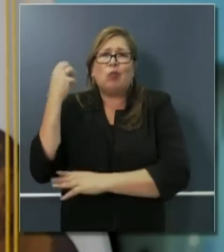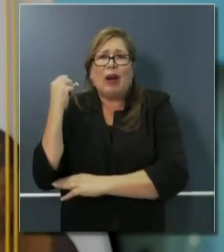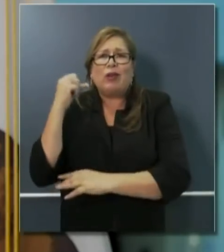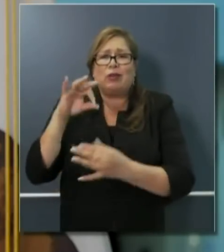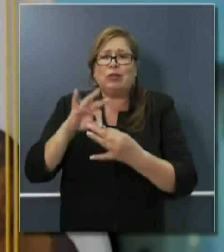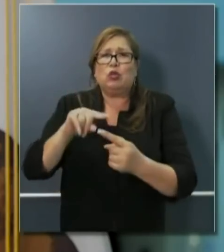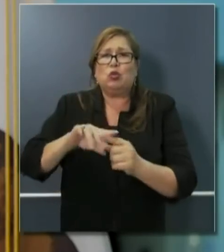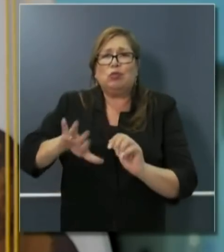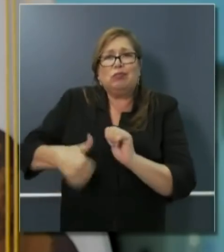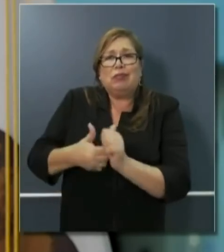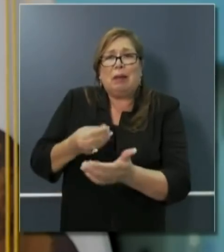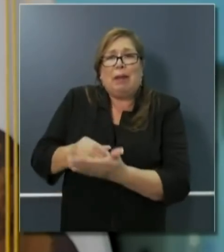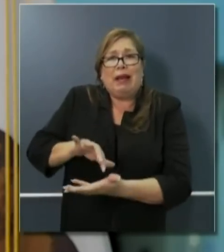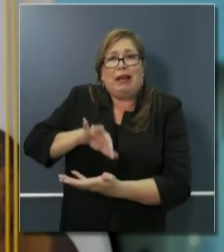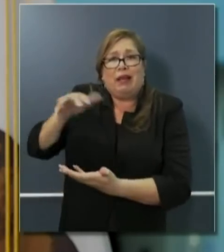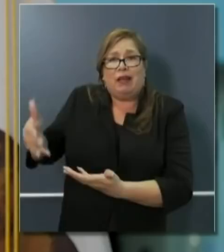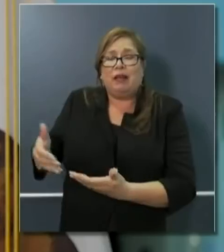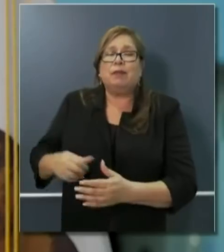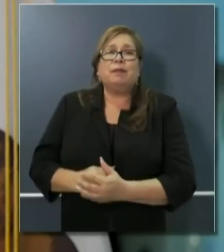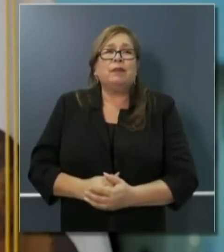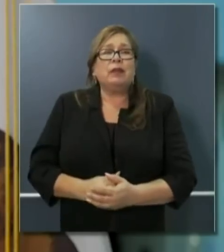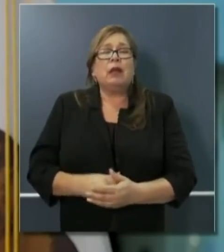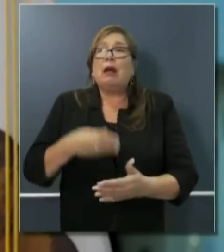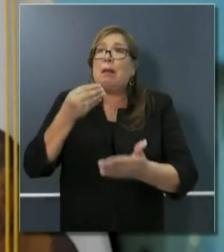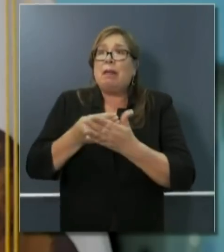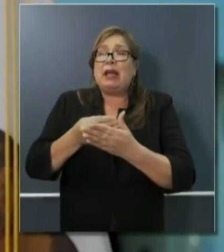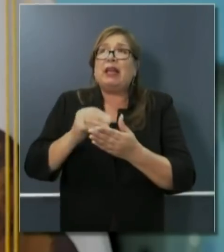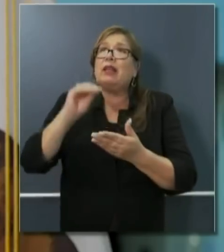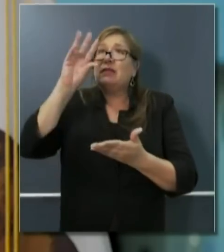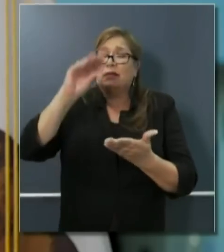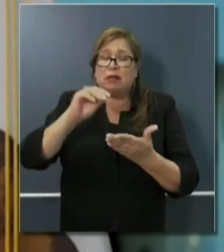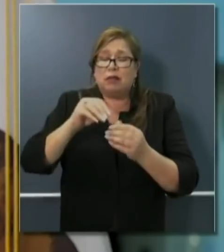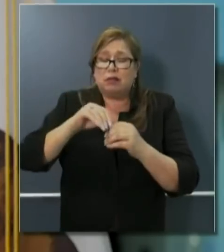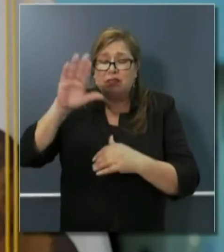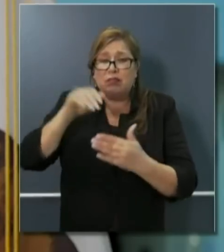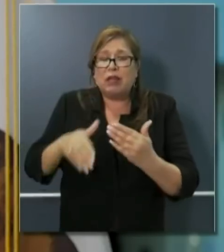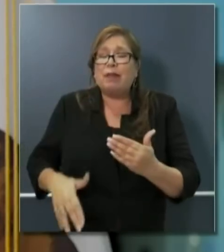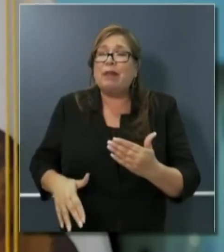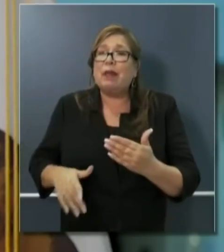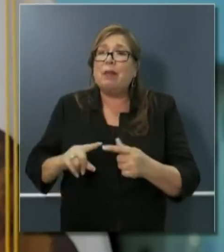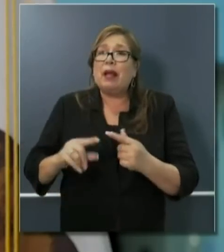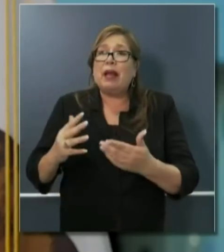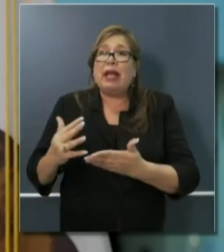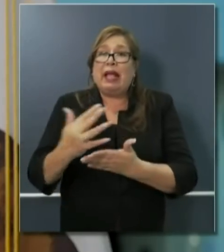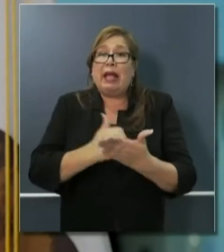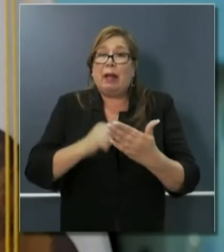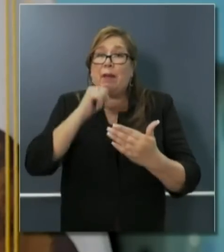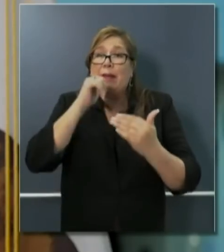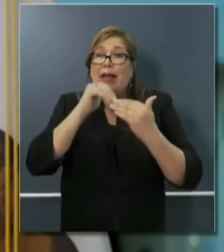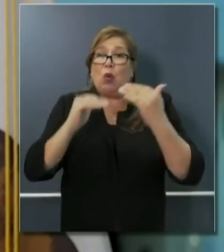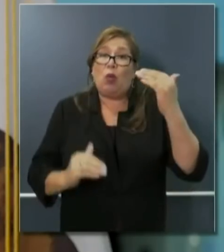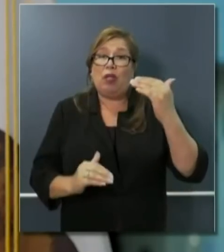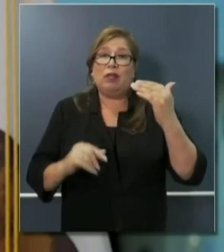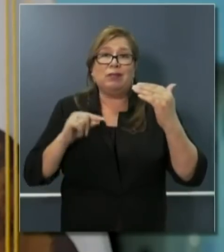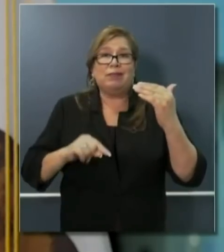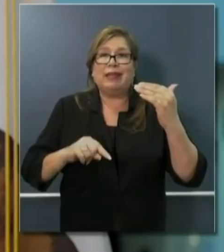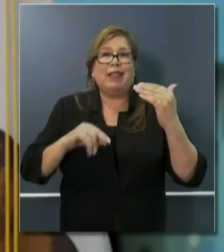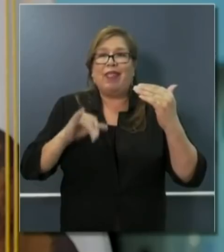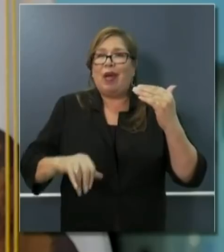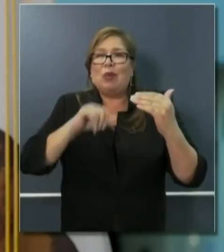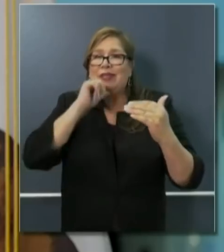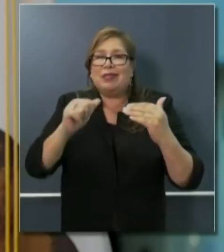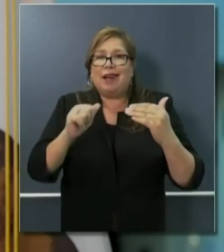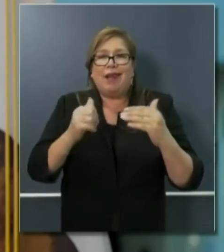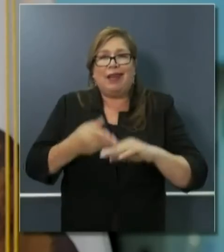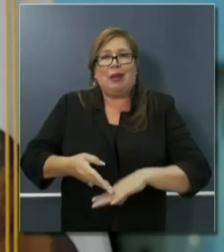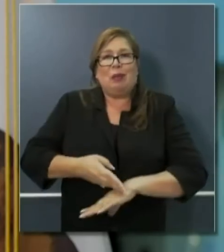wealth distribution, the income inequality was not something that was substantially improving. And that's the